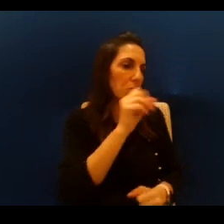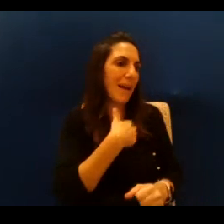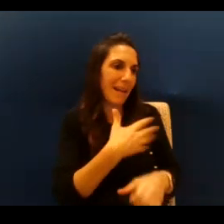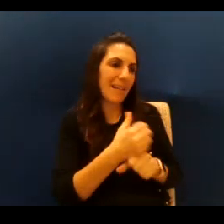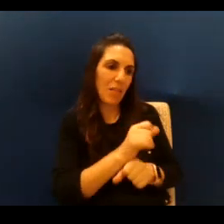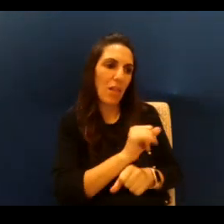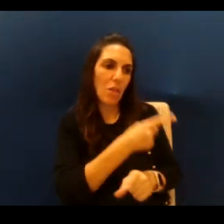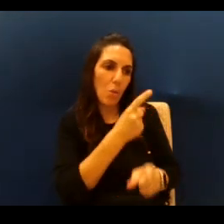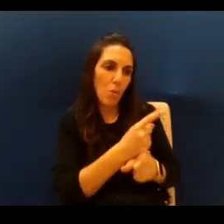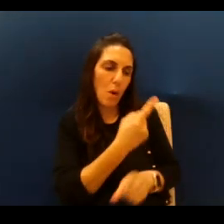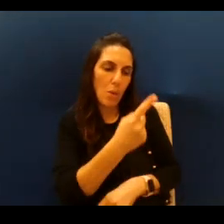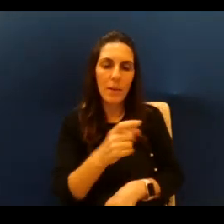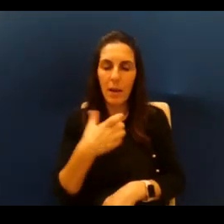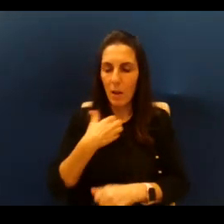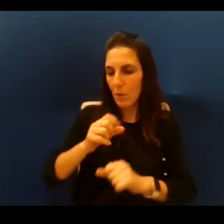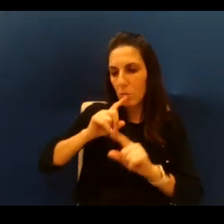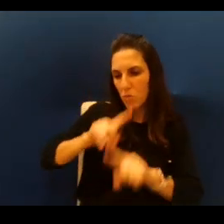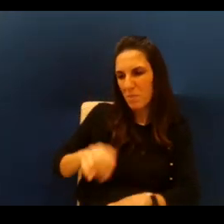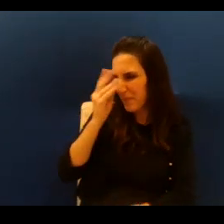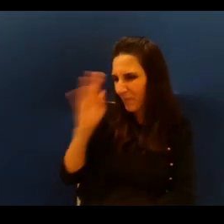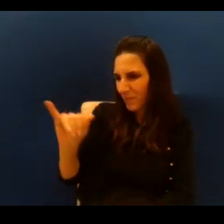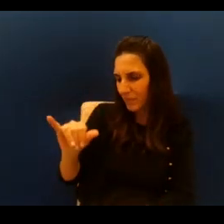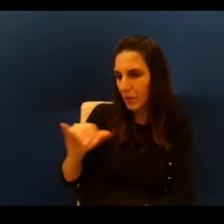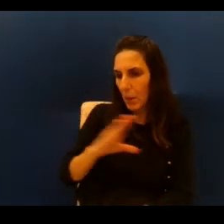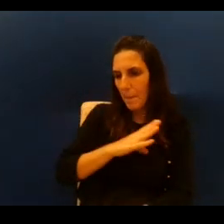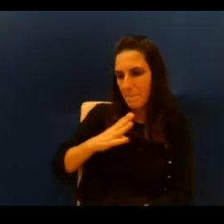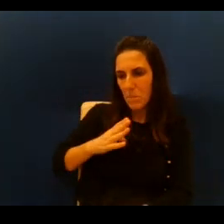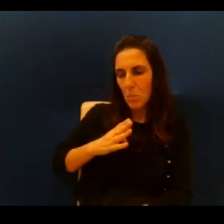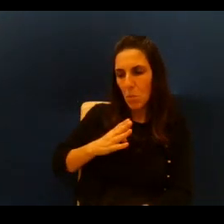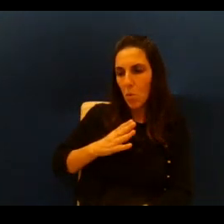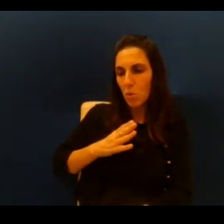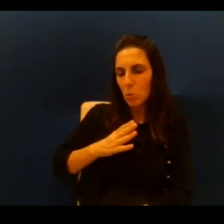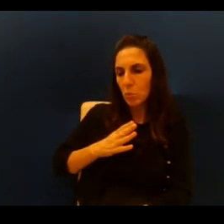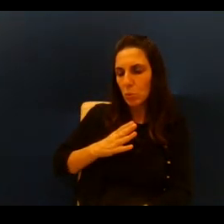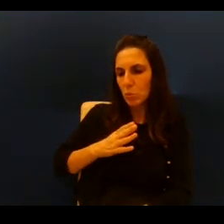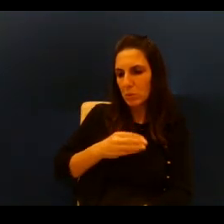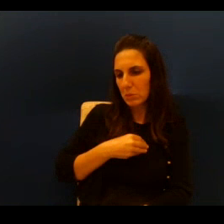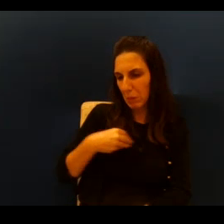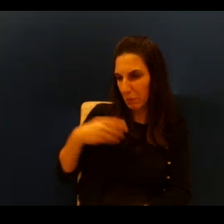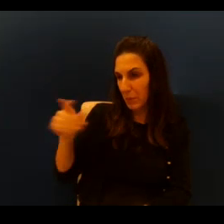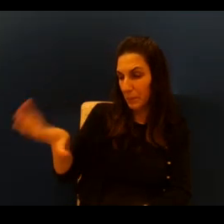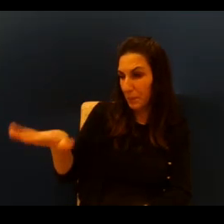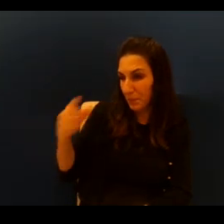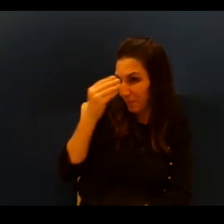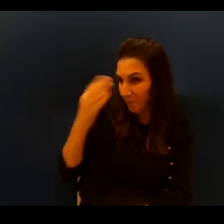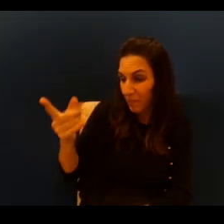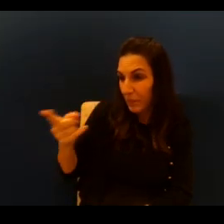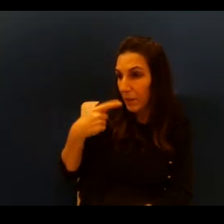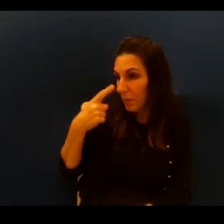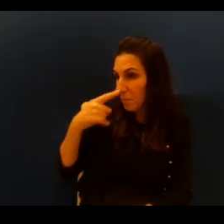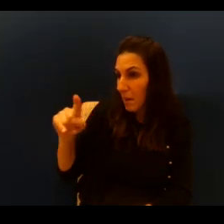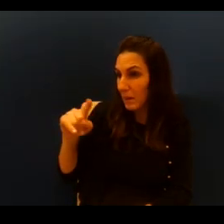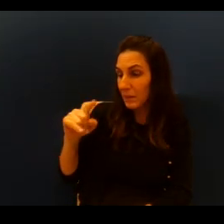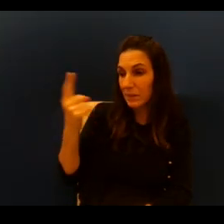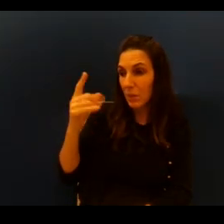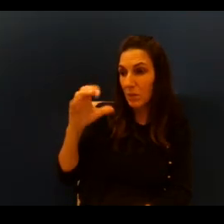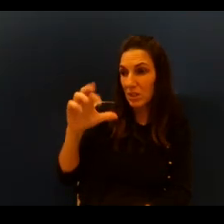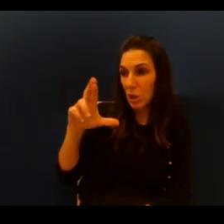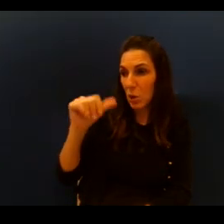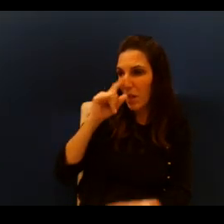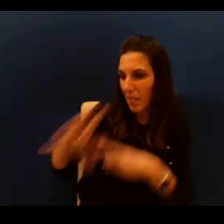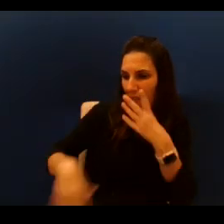In response to that, board member, could we get somebody from the CRA to add that to all of